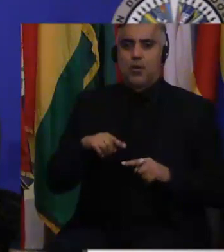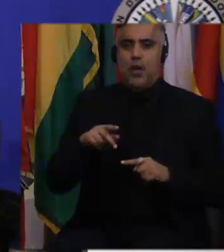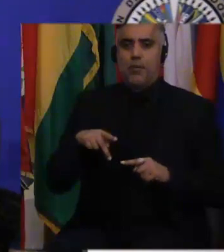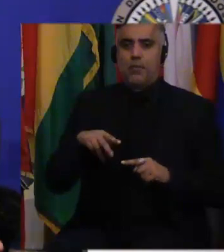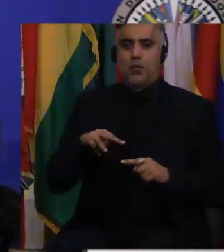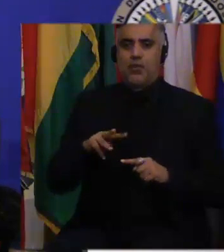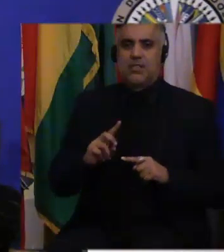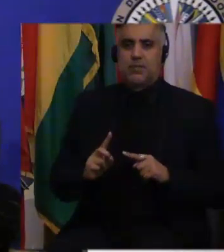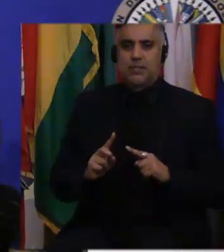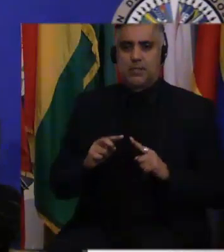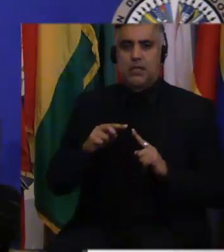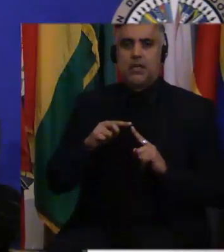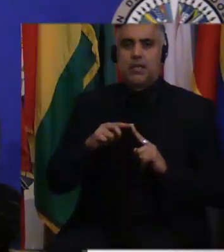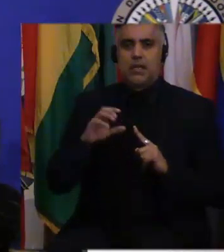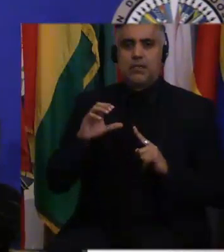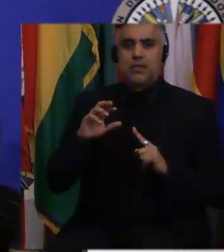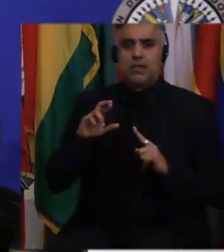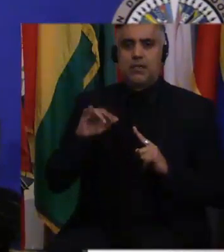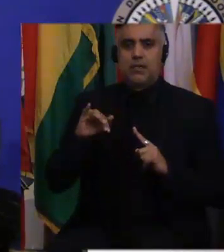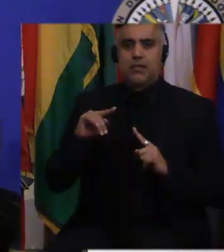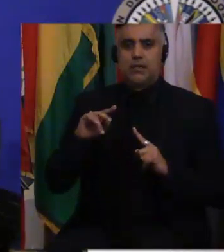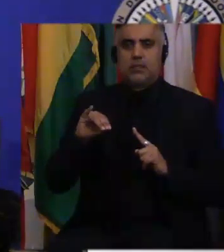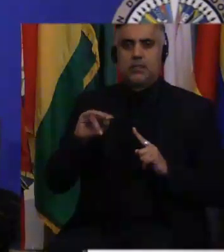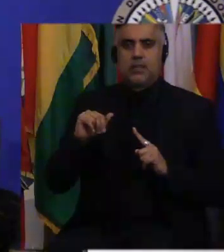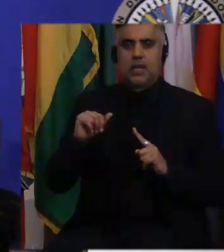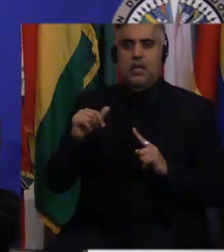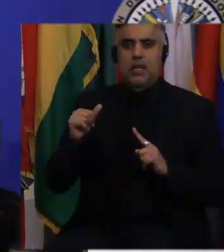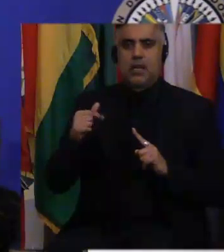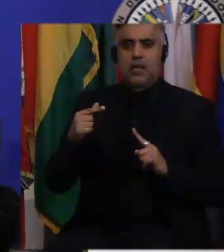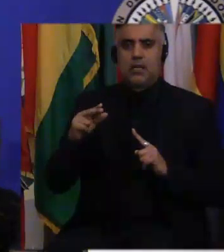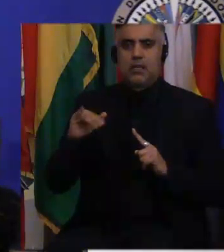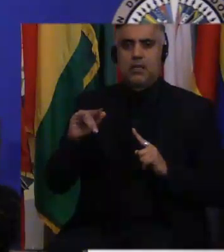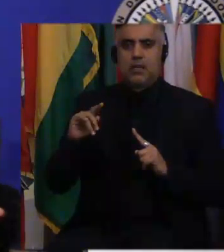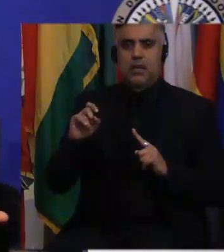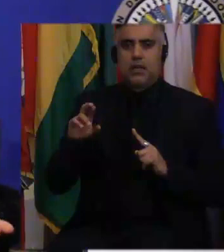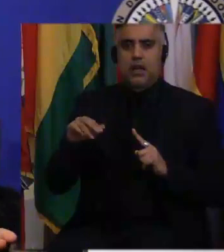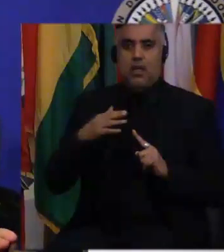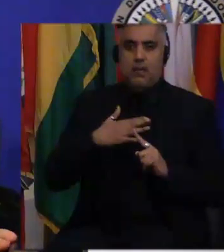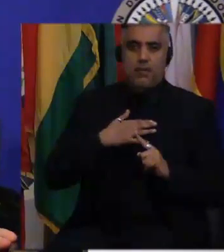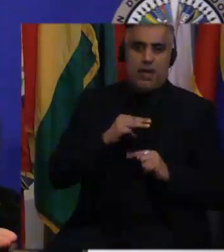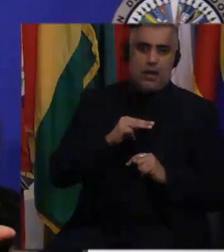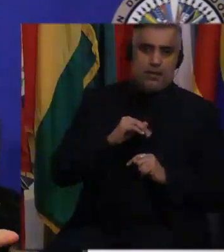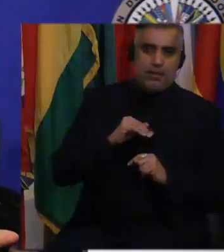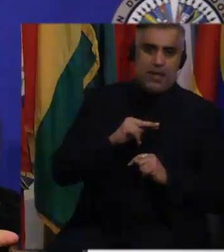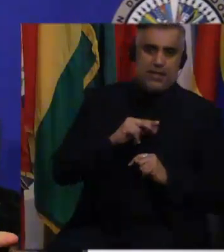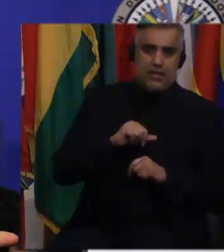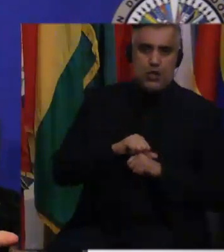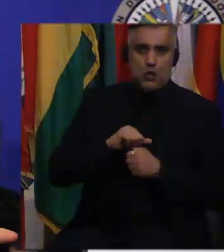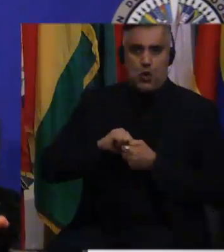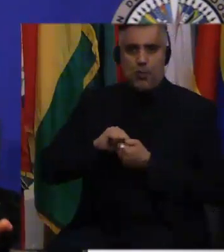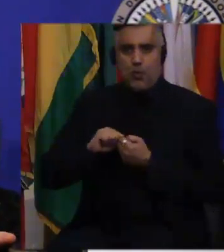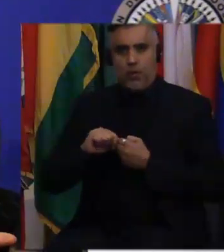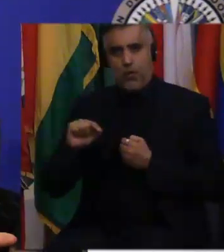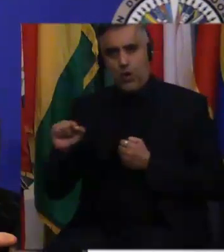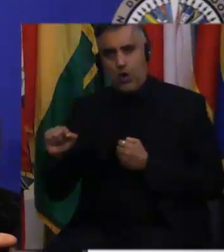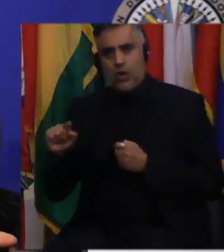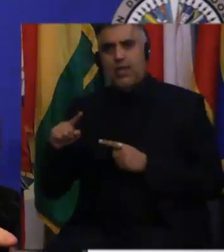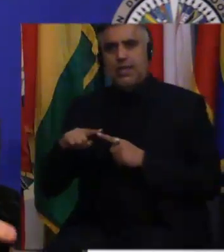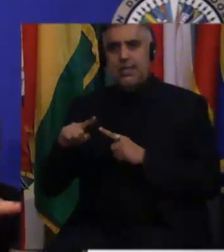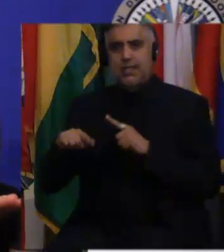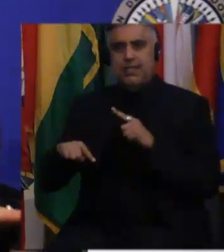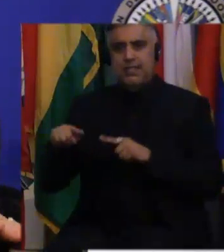with Disabilities, that is Cristina Aguilera, and my mandate is cooperating with her on